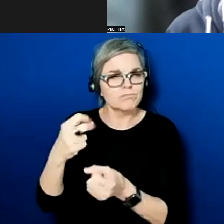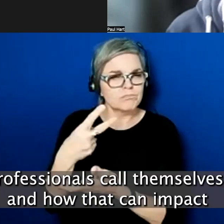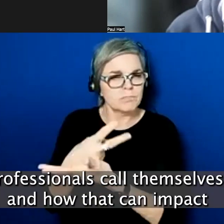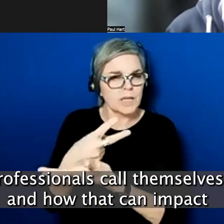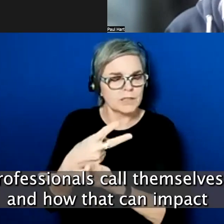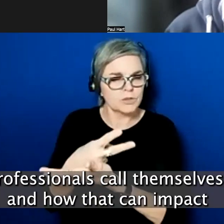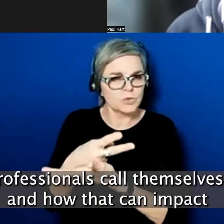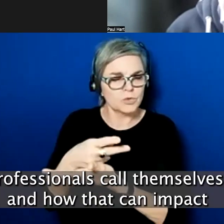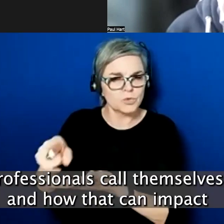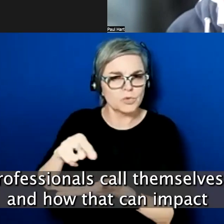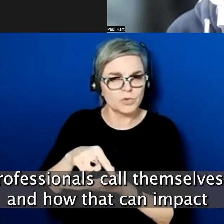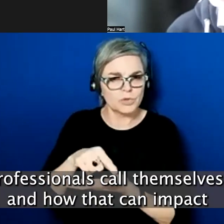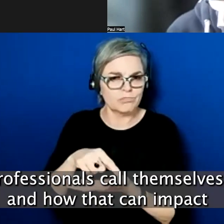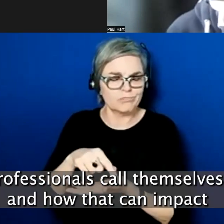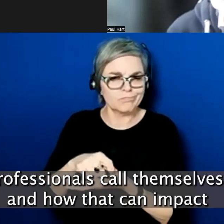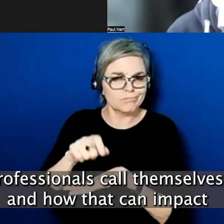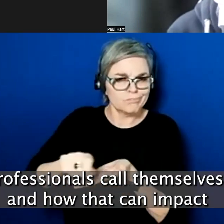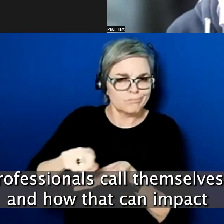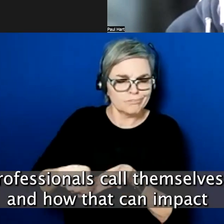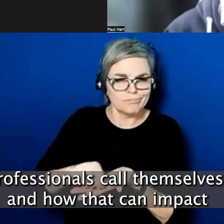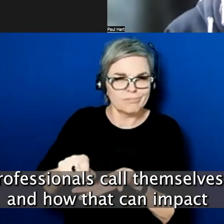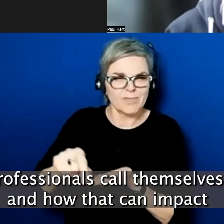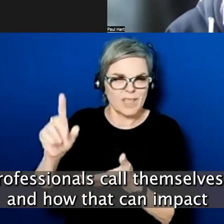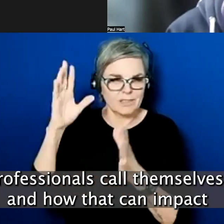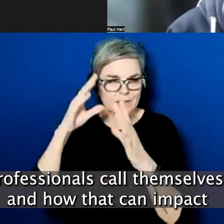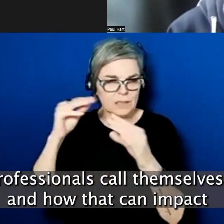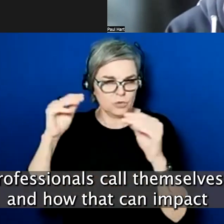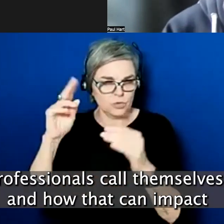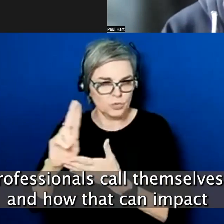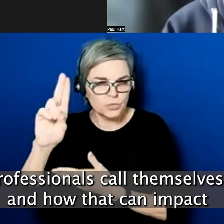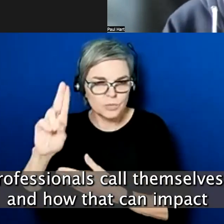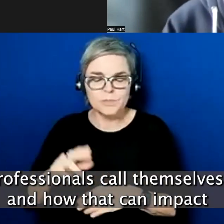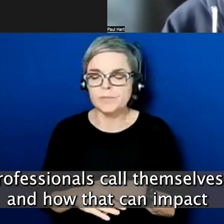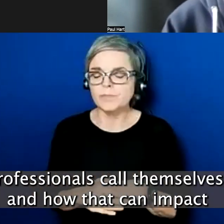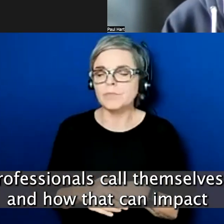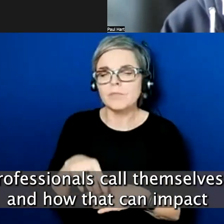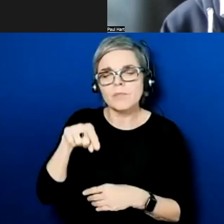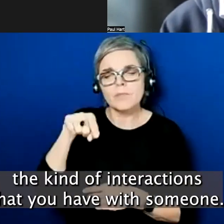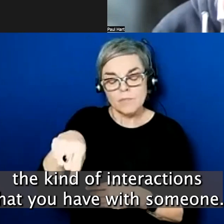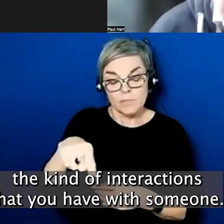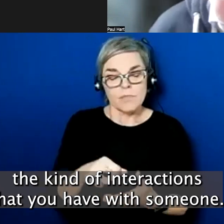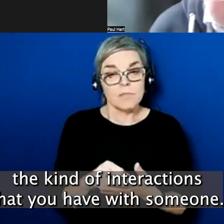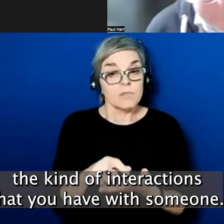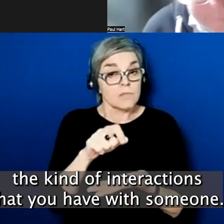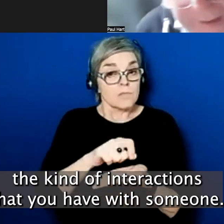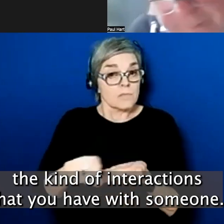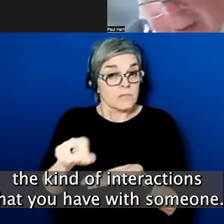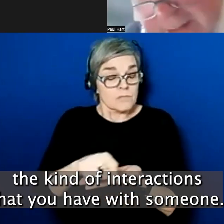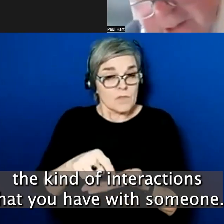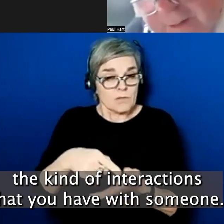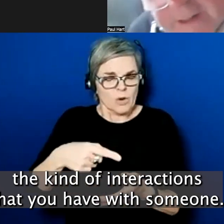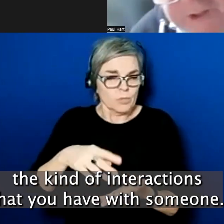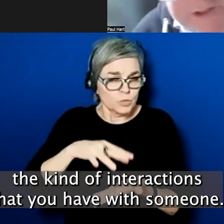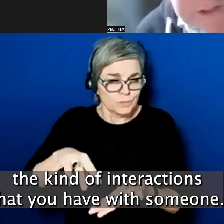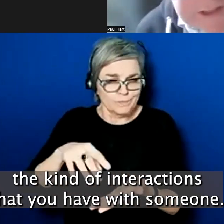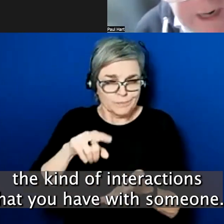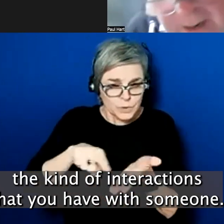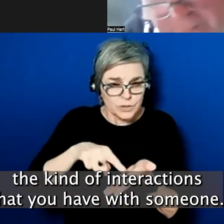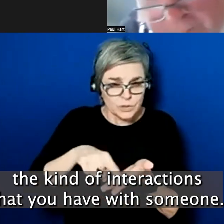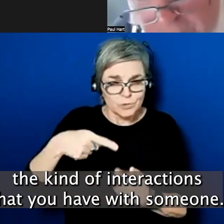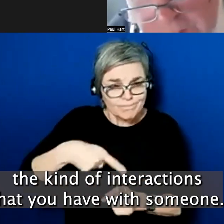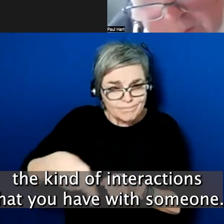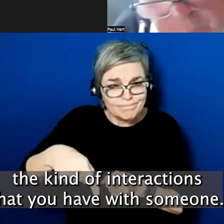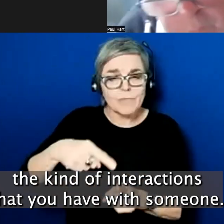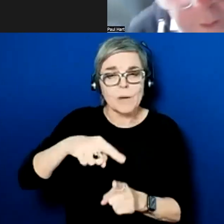what professionals call themselves and how that can impact the kind of interactions that you